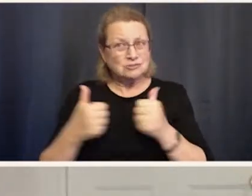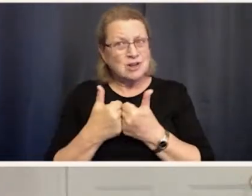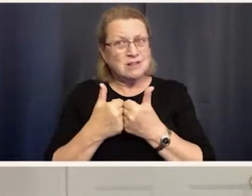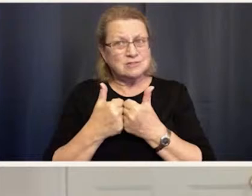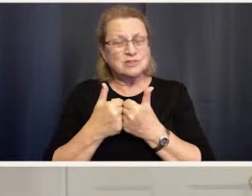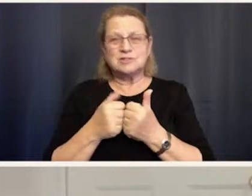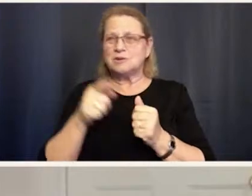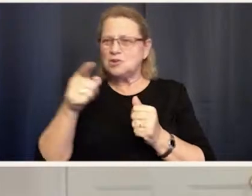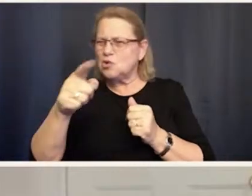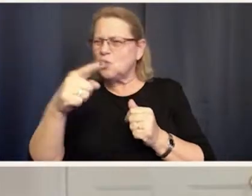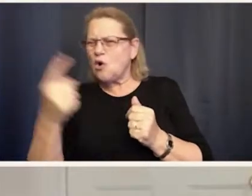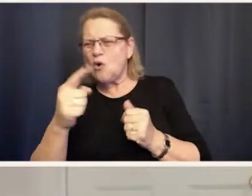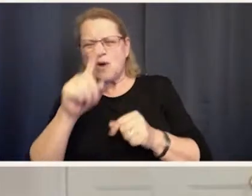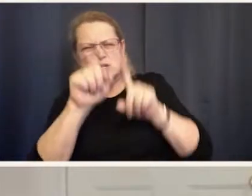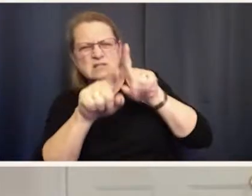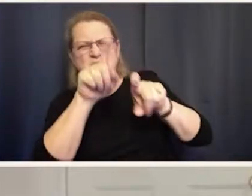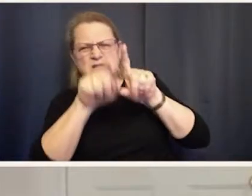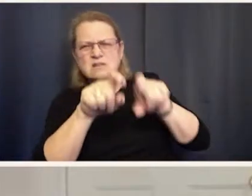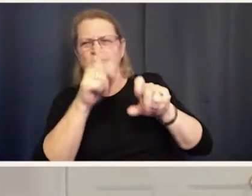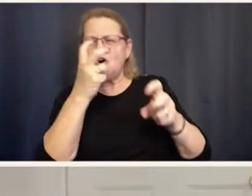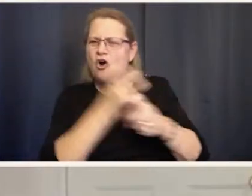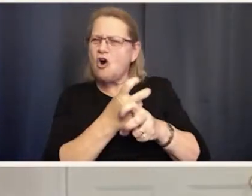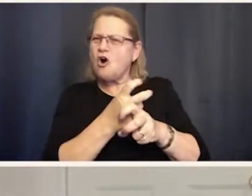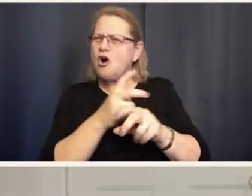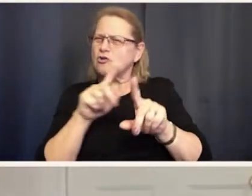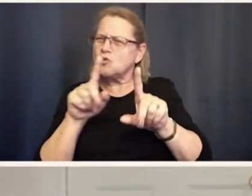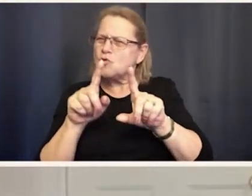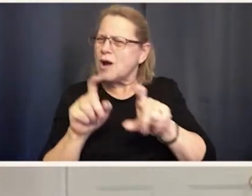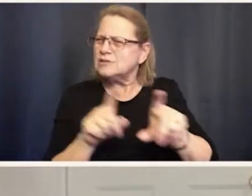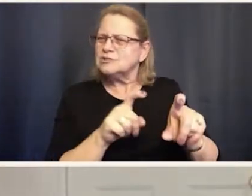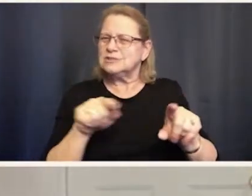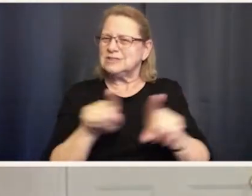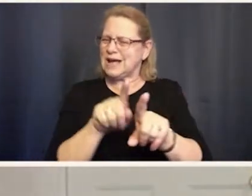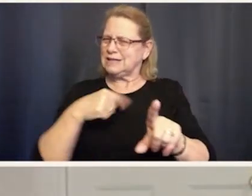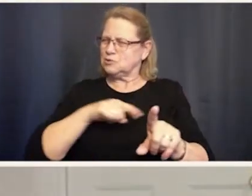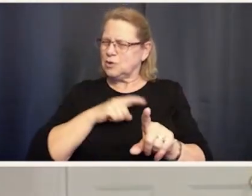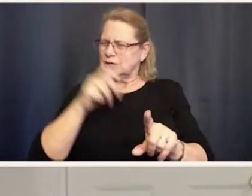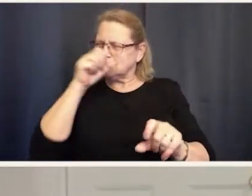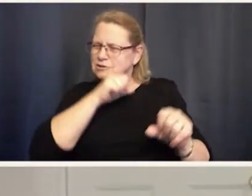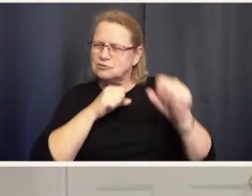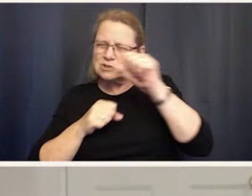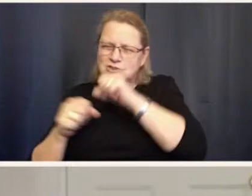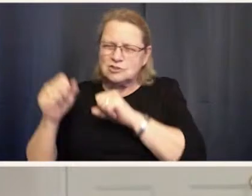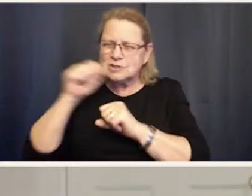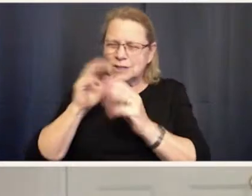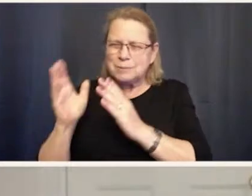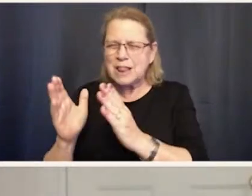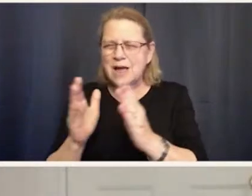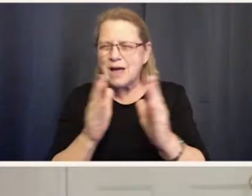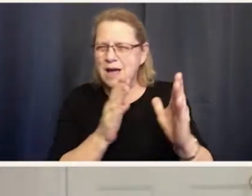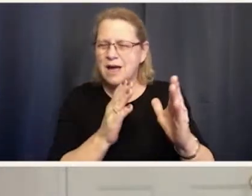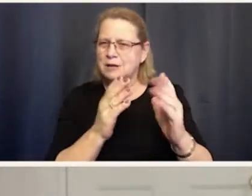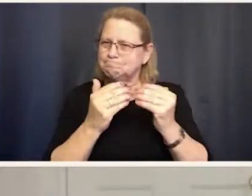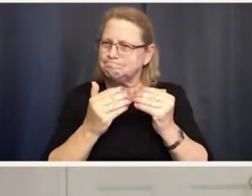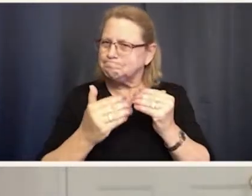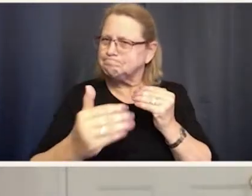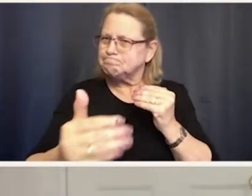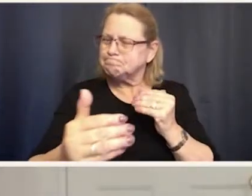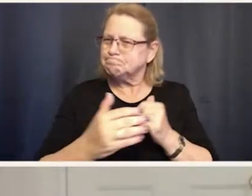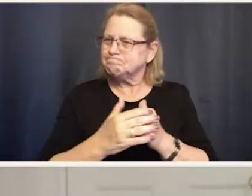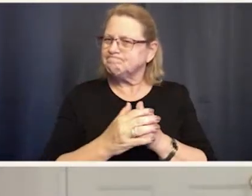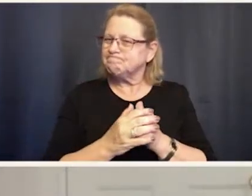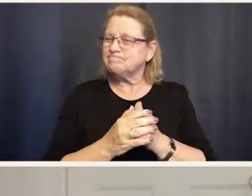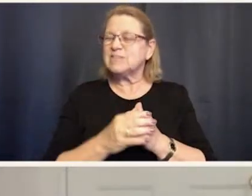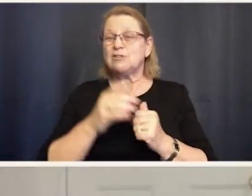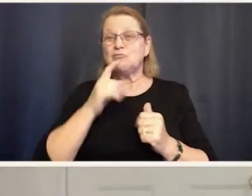there, asking the hard questions as we strategically planned solutions together. At the heart of it all